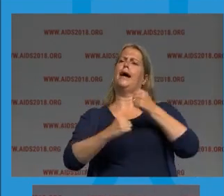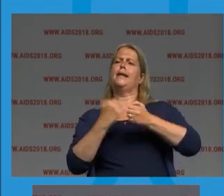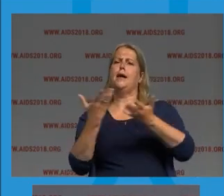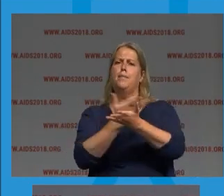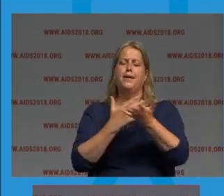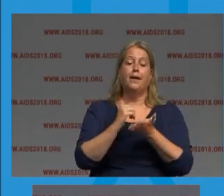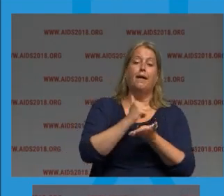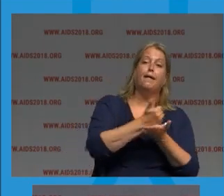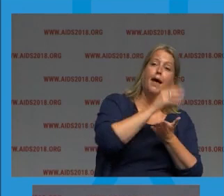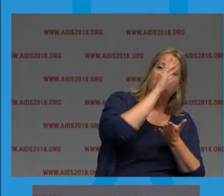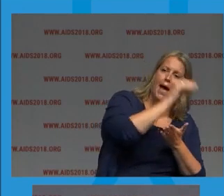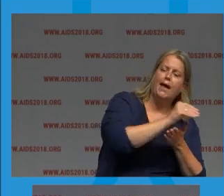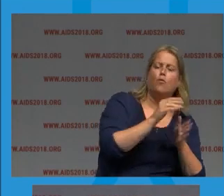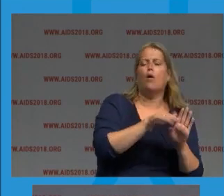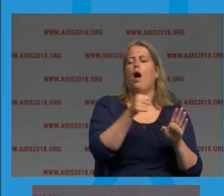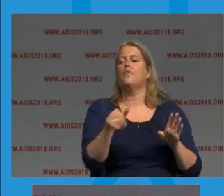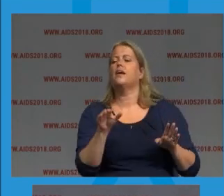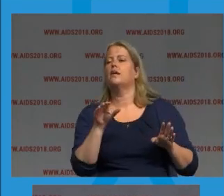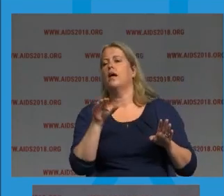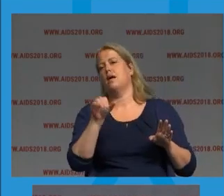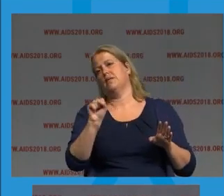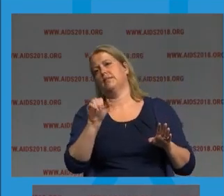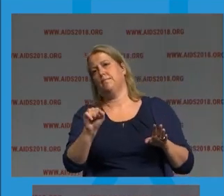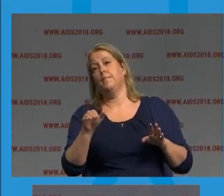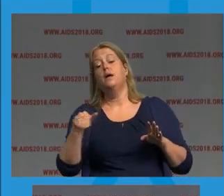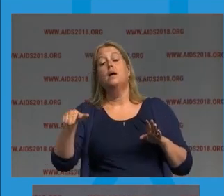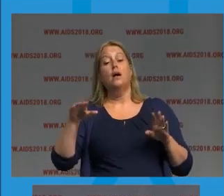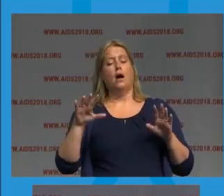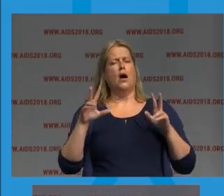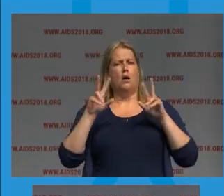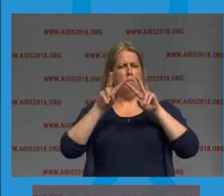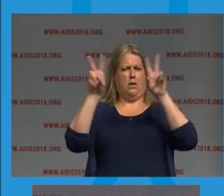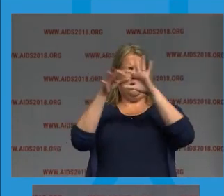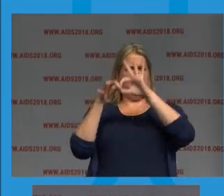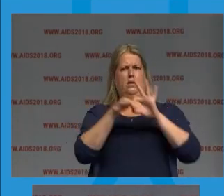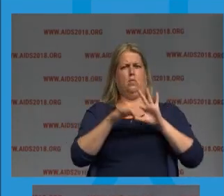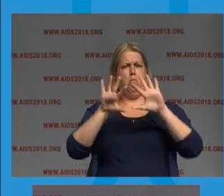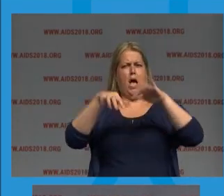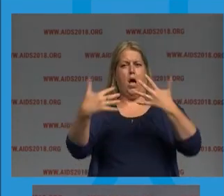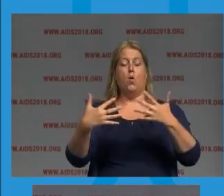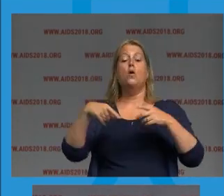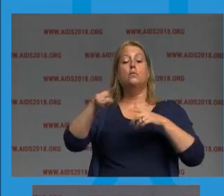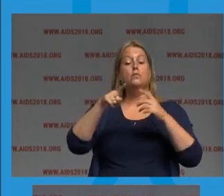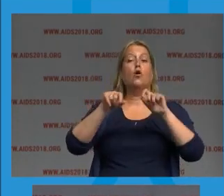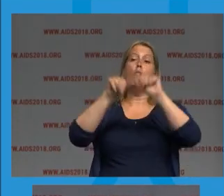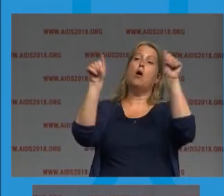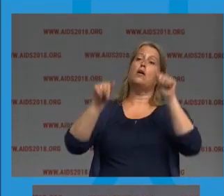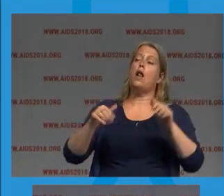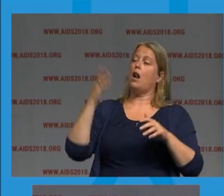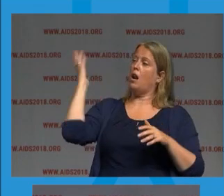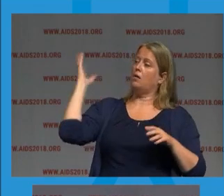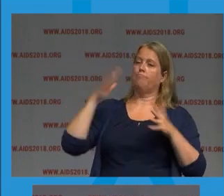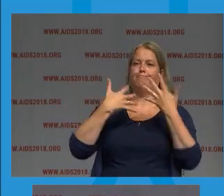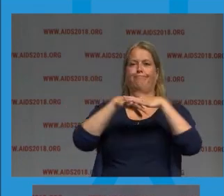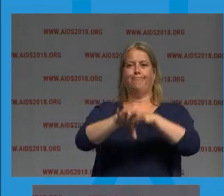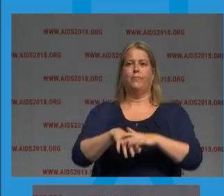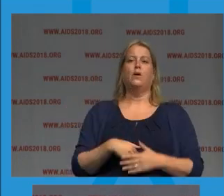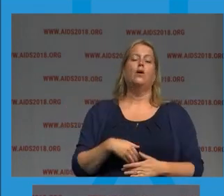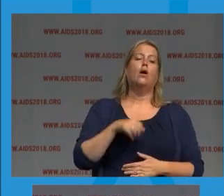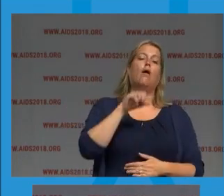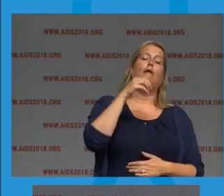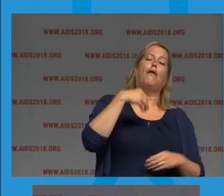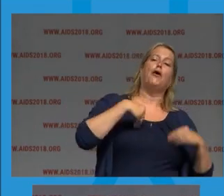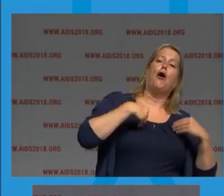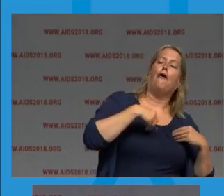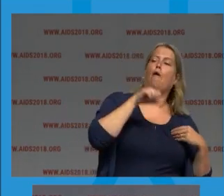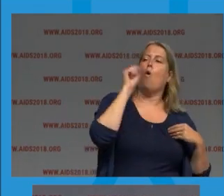of gay men and other men who have sex with men in Senegal. And so they built a meaningful model that integrates young and old cisgender men who have sex